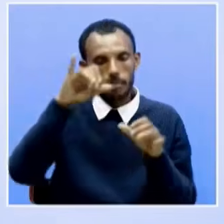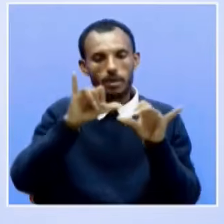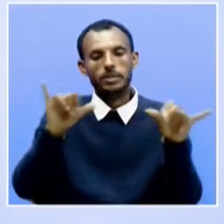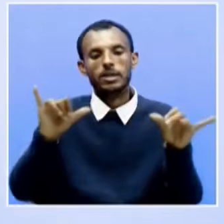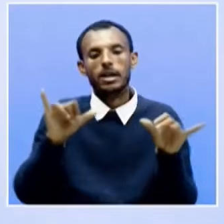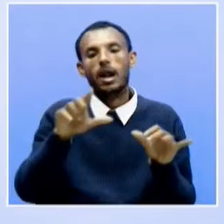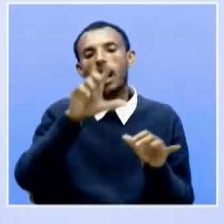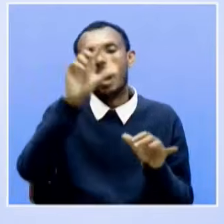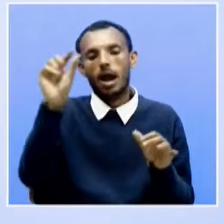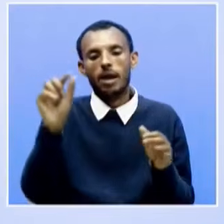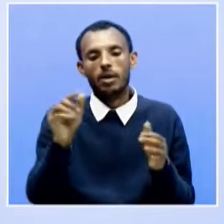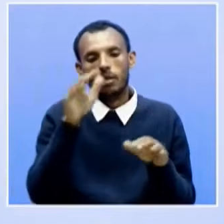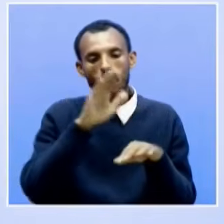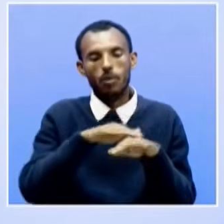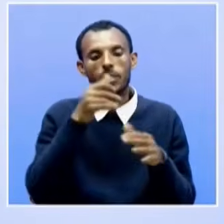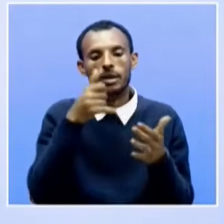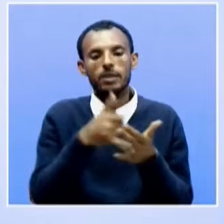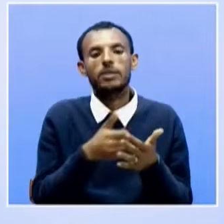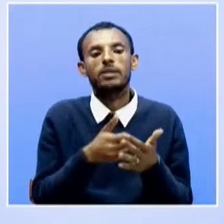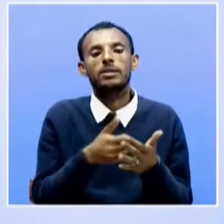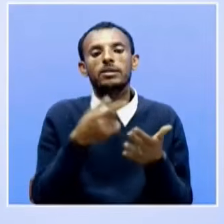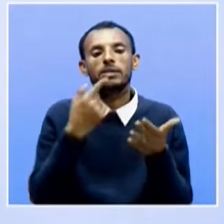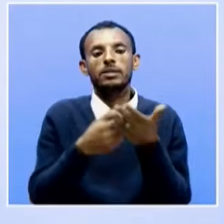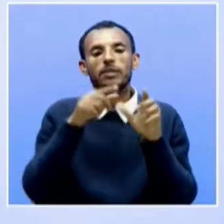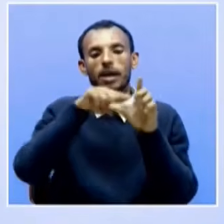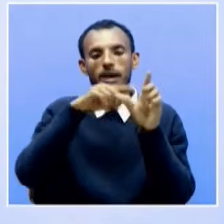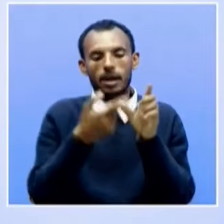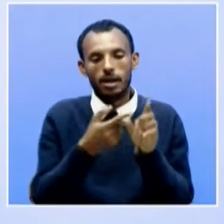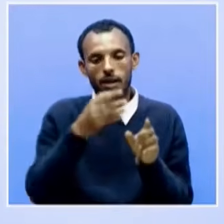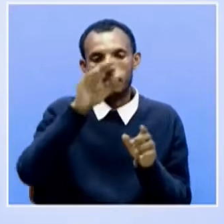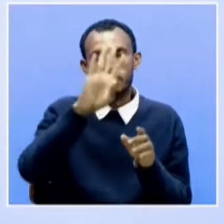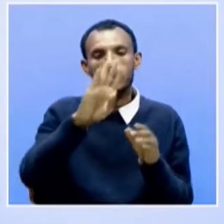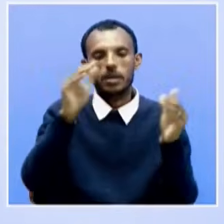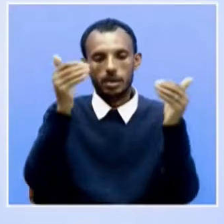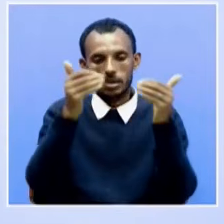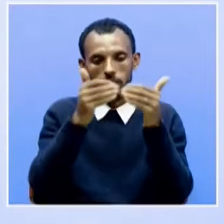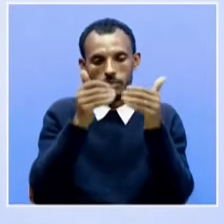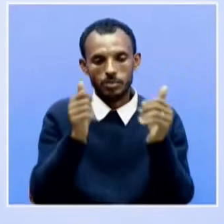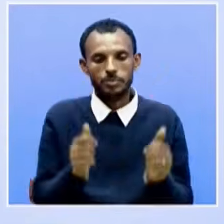it. Therefore, this angle becomes